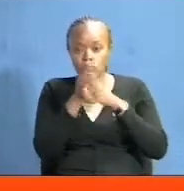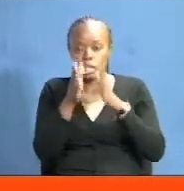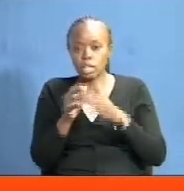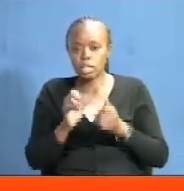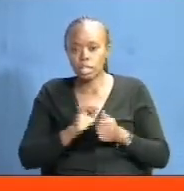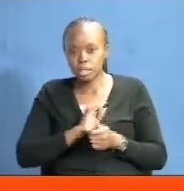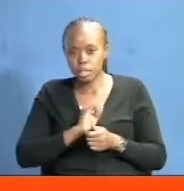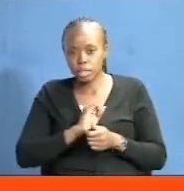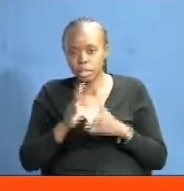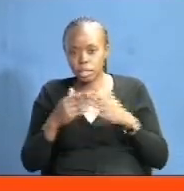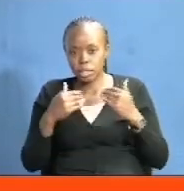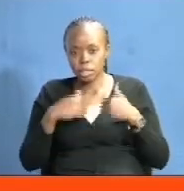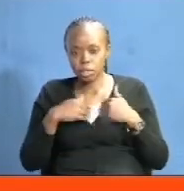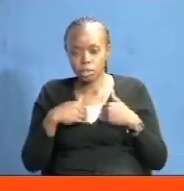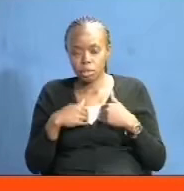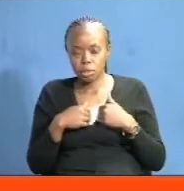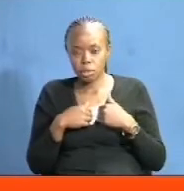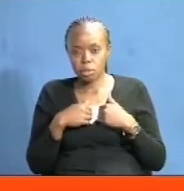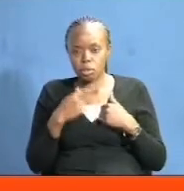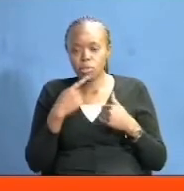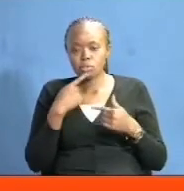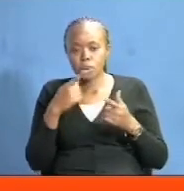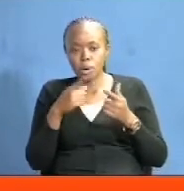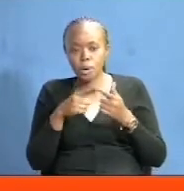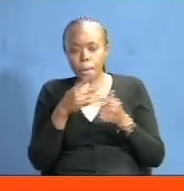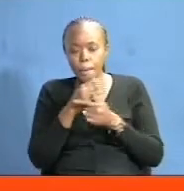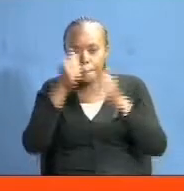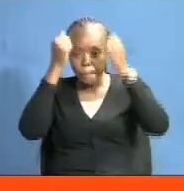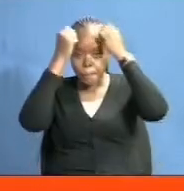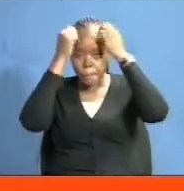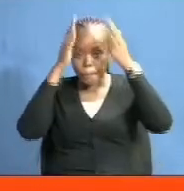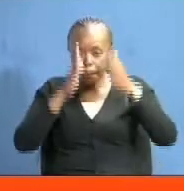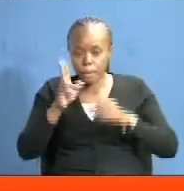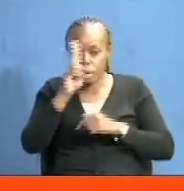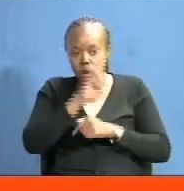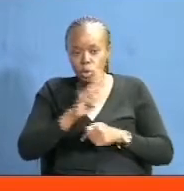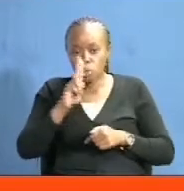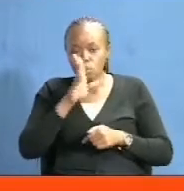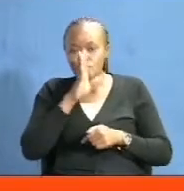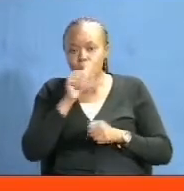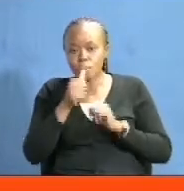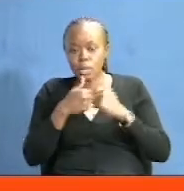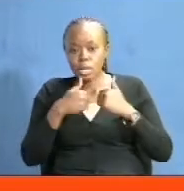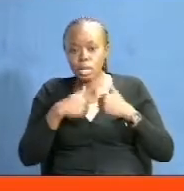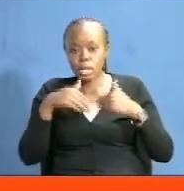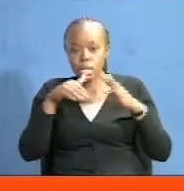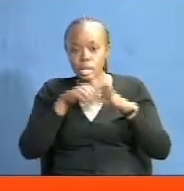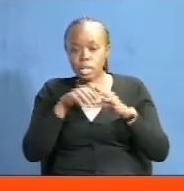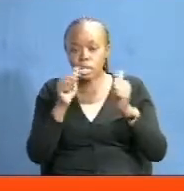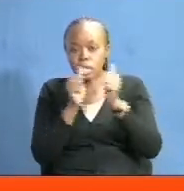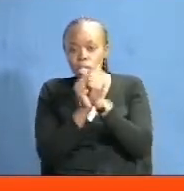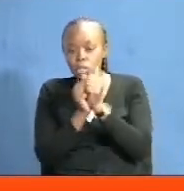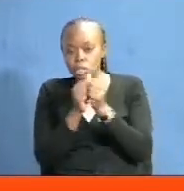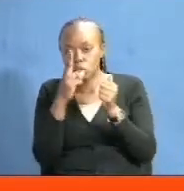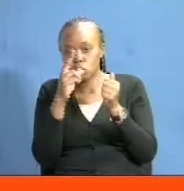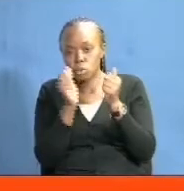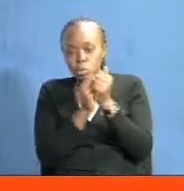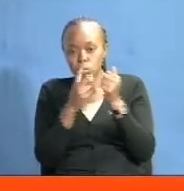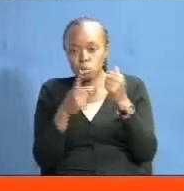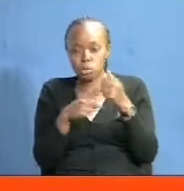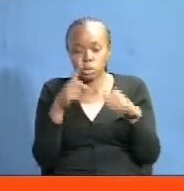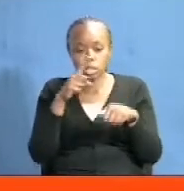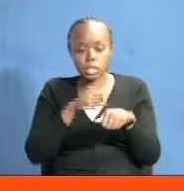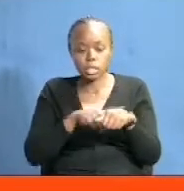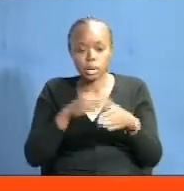I have an advantage to have been a student when we used to vote by universal suffrage in 2016. And when the